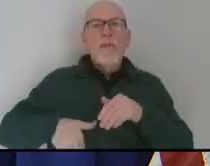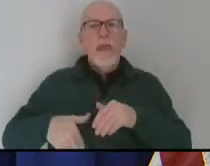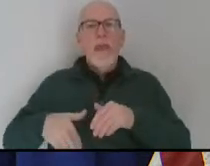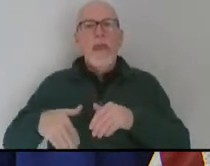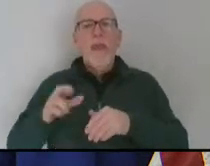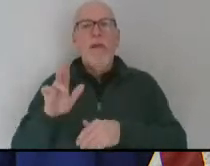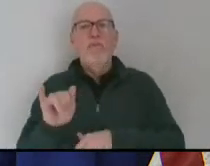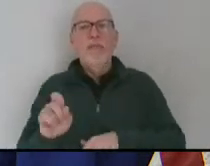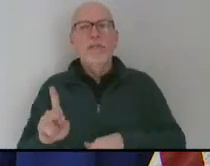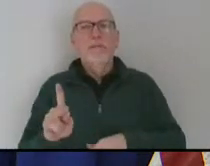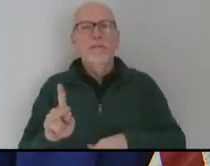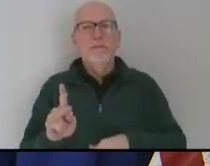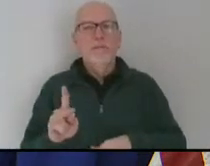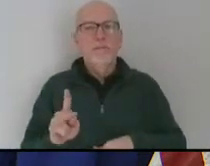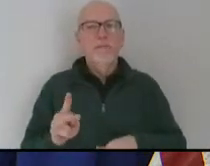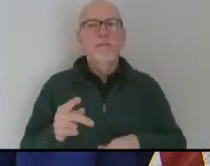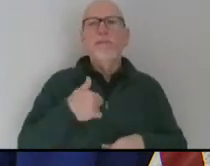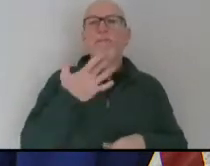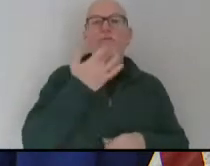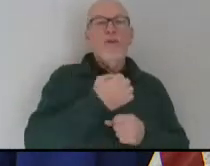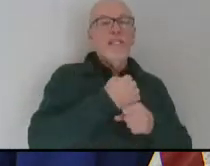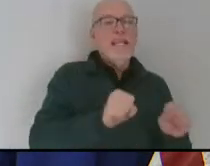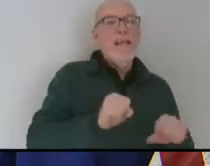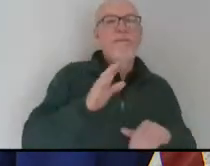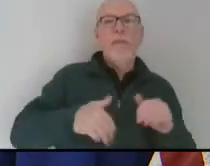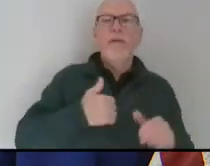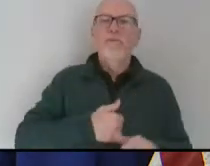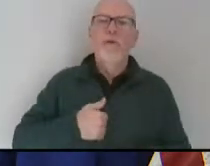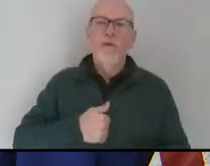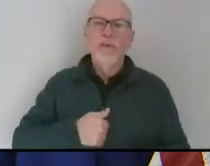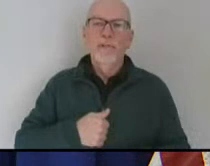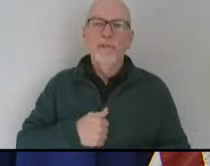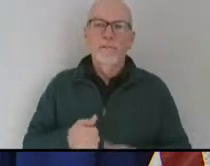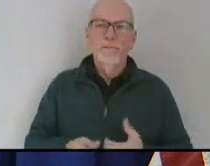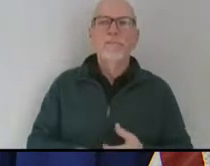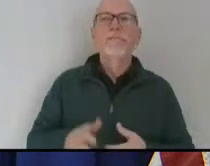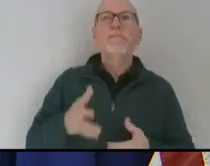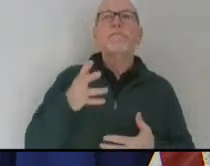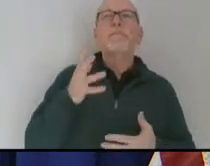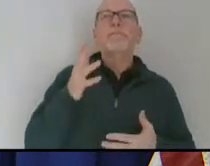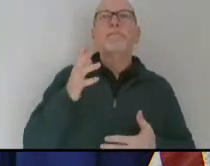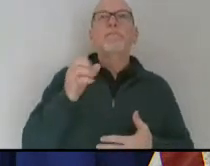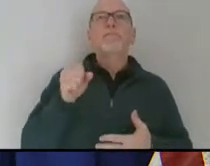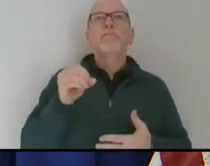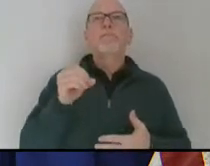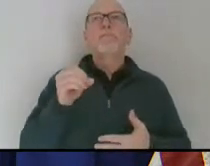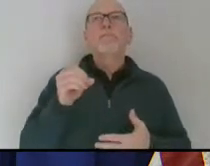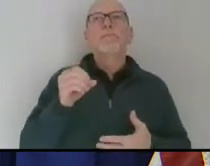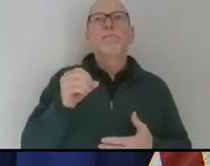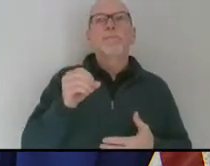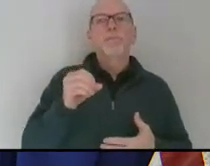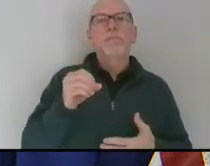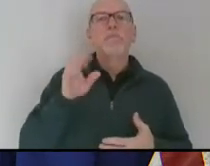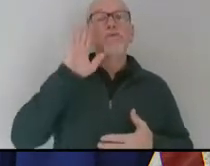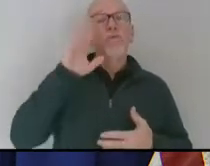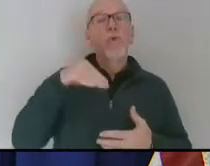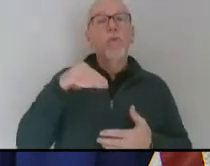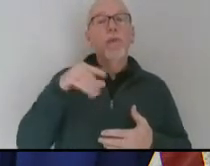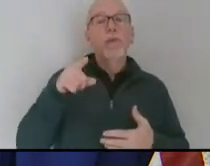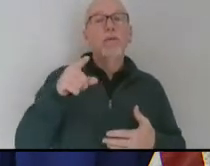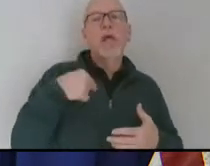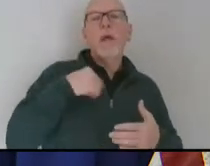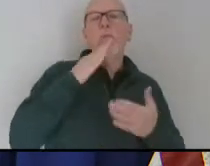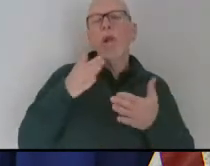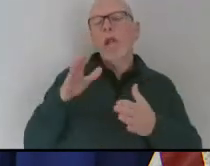always be safe, not sorry. And knowing that there were, and I'll let